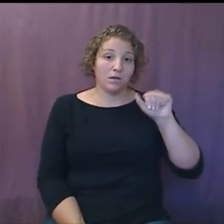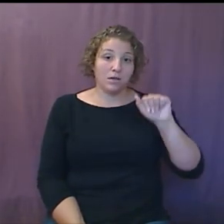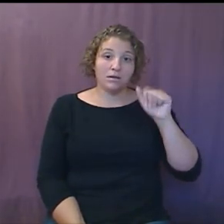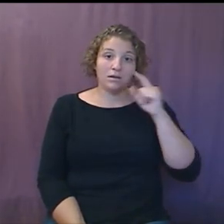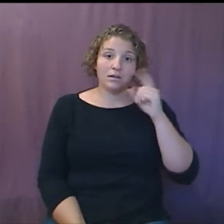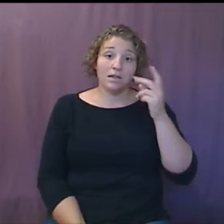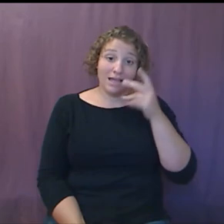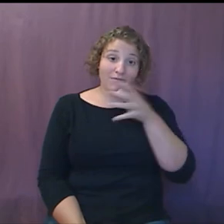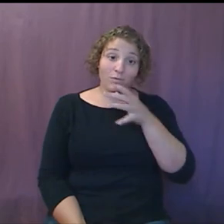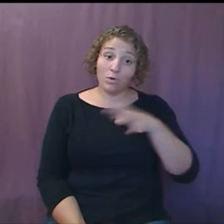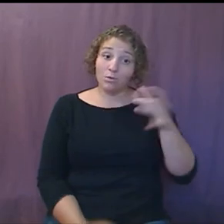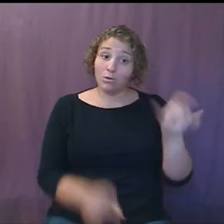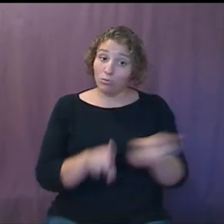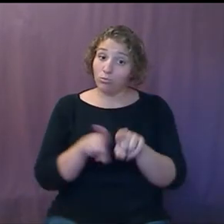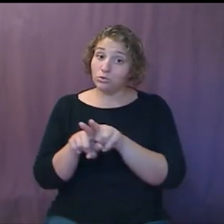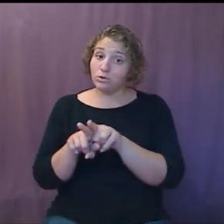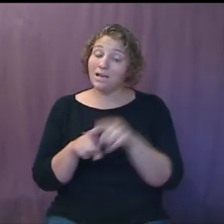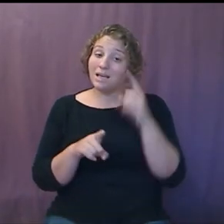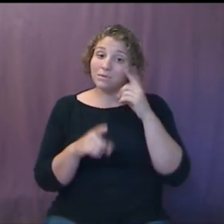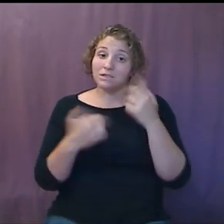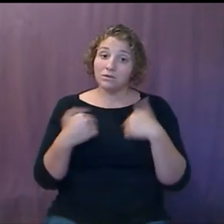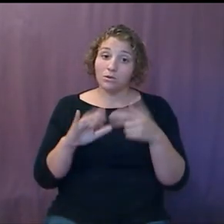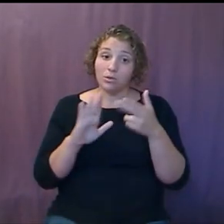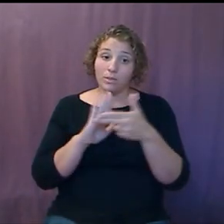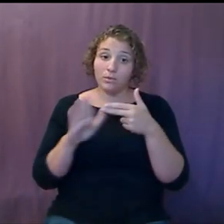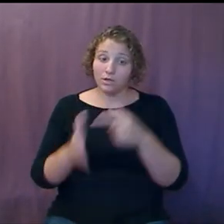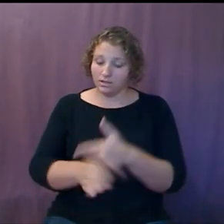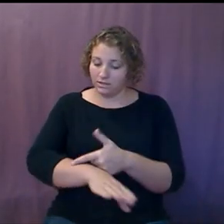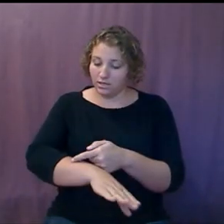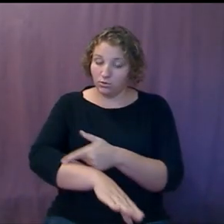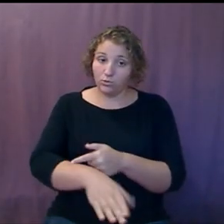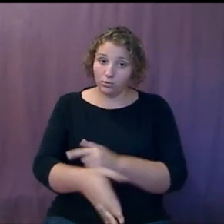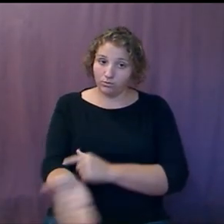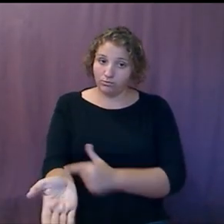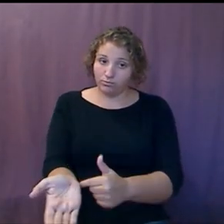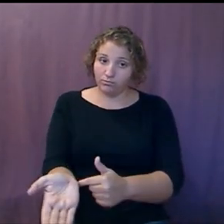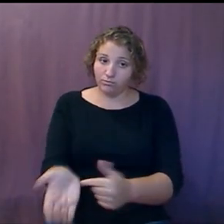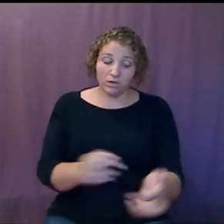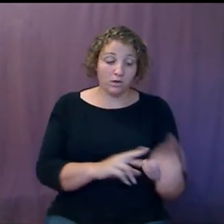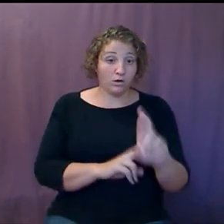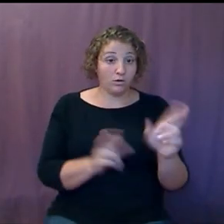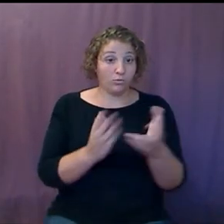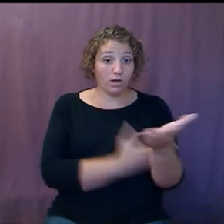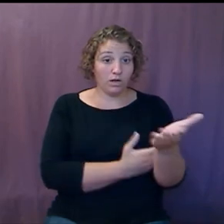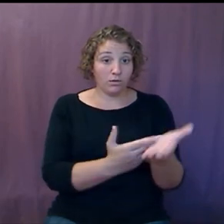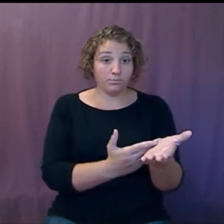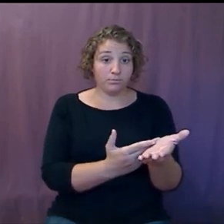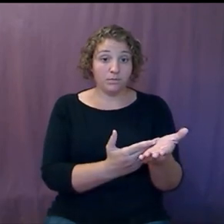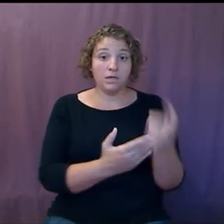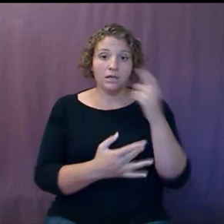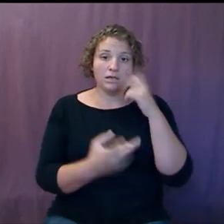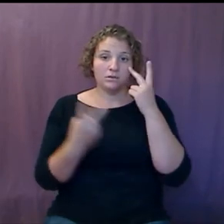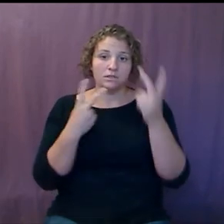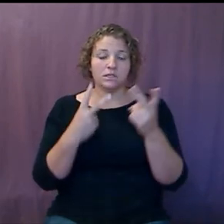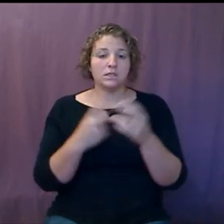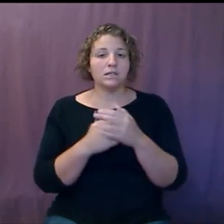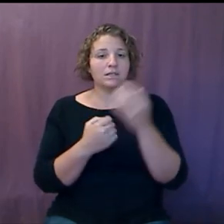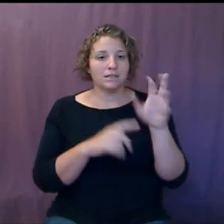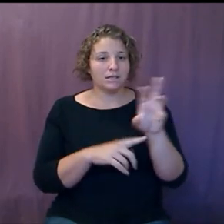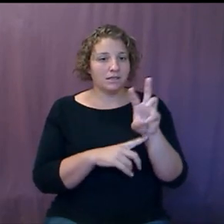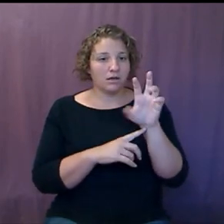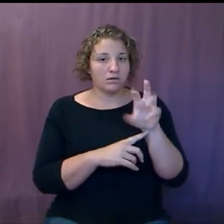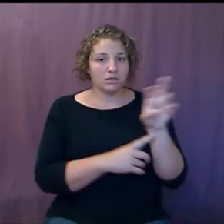and somebody decided it'd fun to put on the right arm and a tattoo chi psi sigma i don't know exactly what this thing's